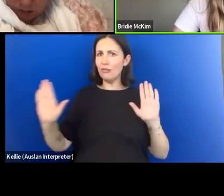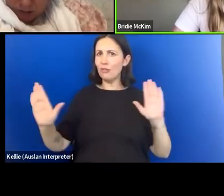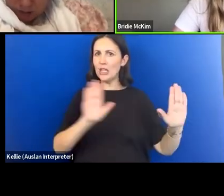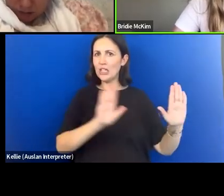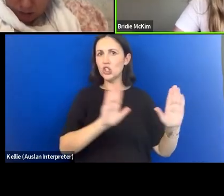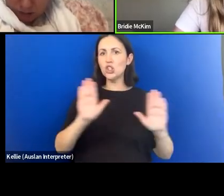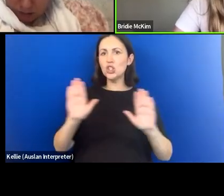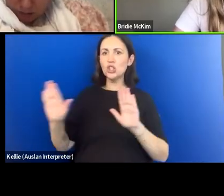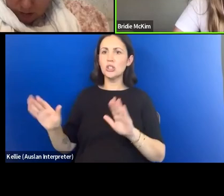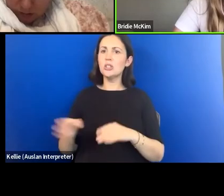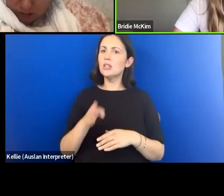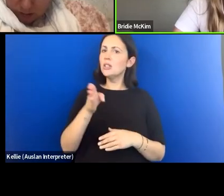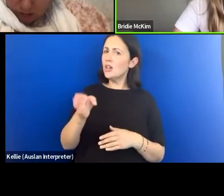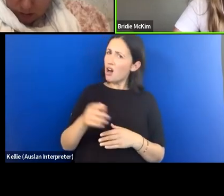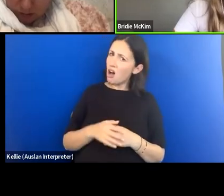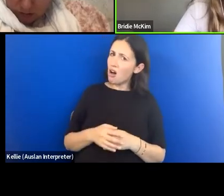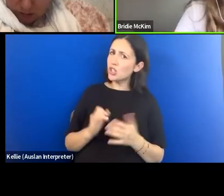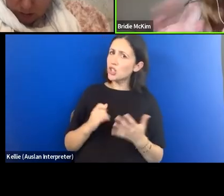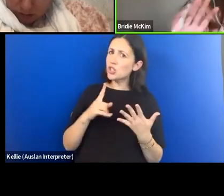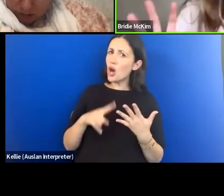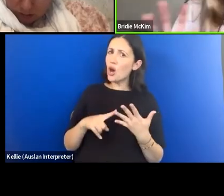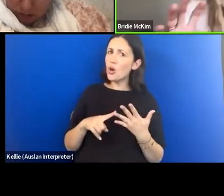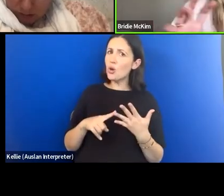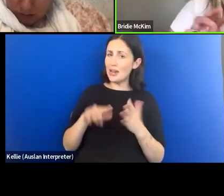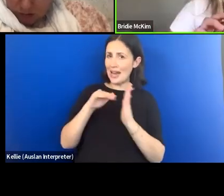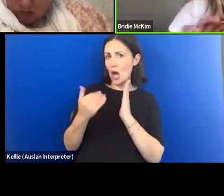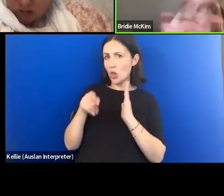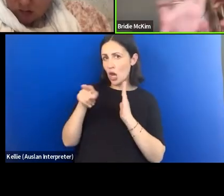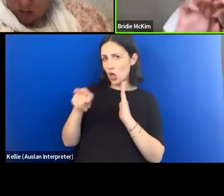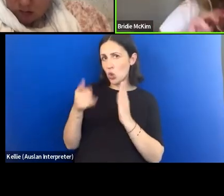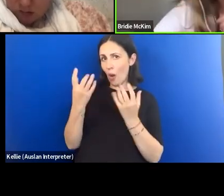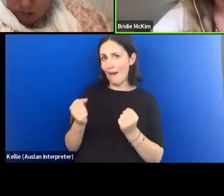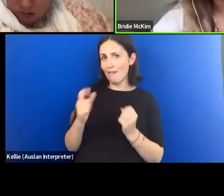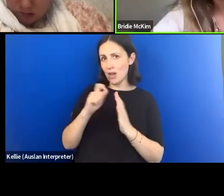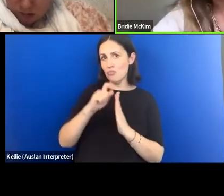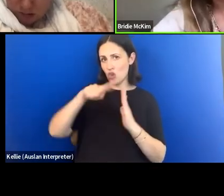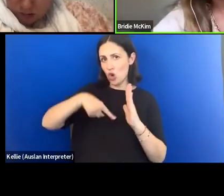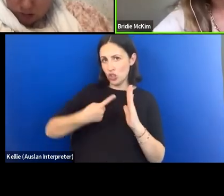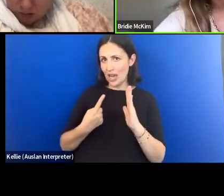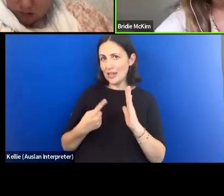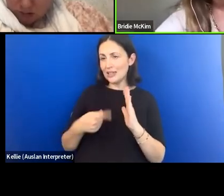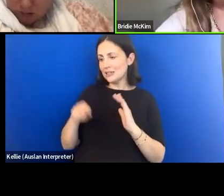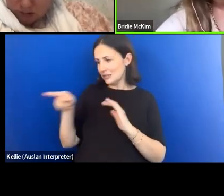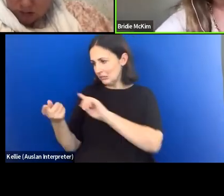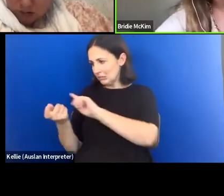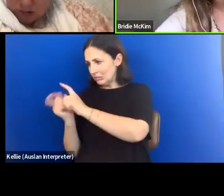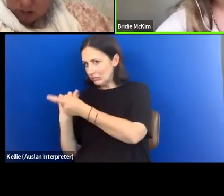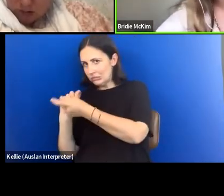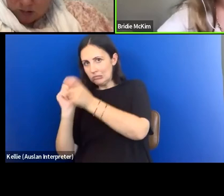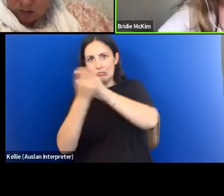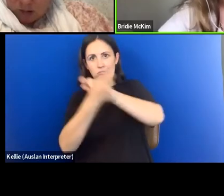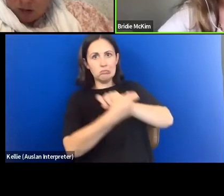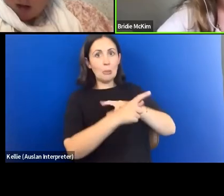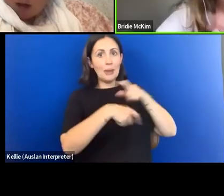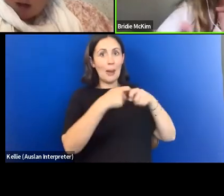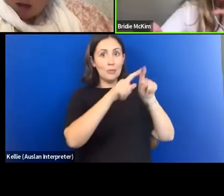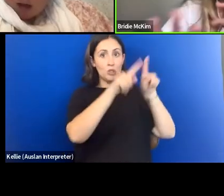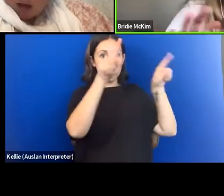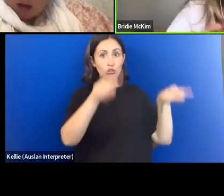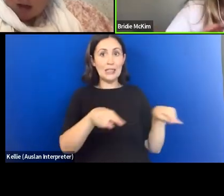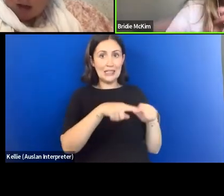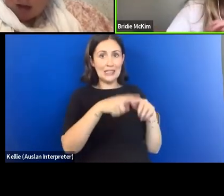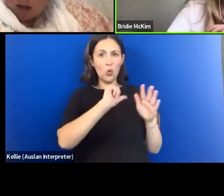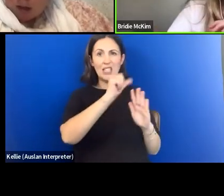So what have you found now that you're working on projects that are transitioning across mediums? Have you found any